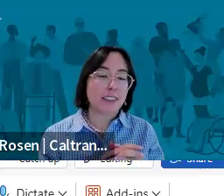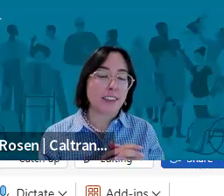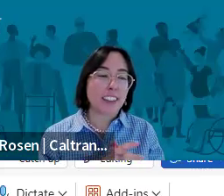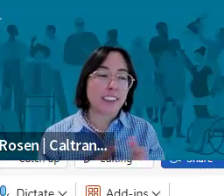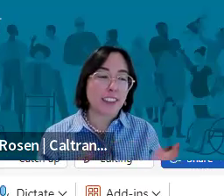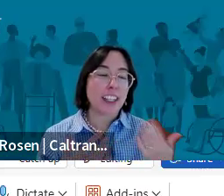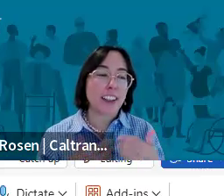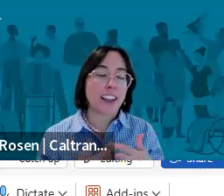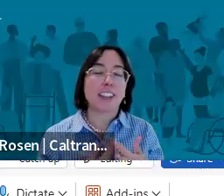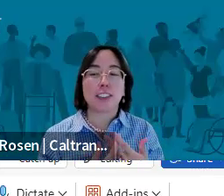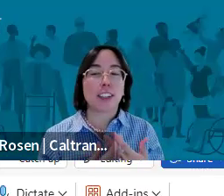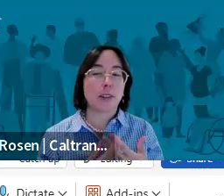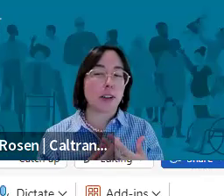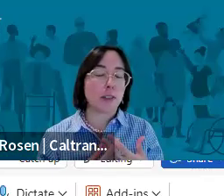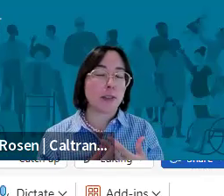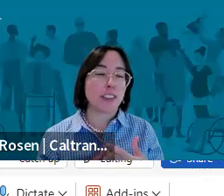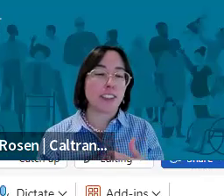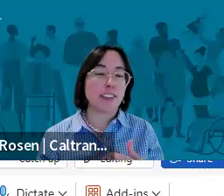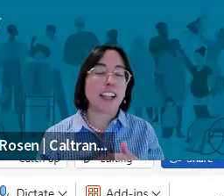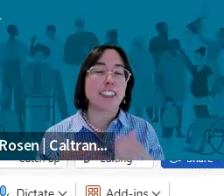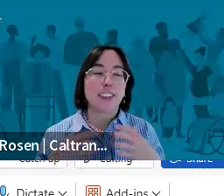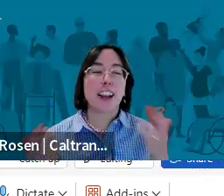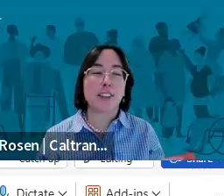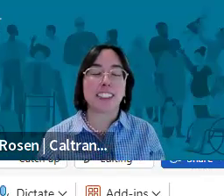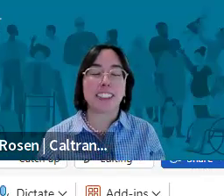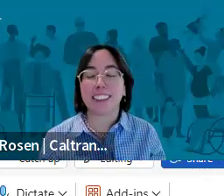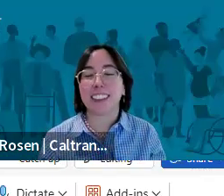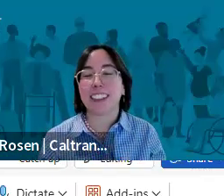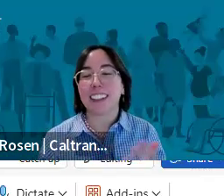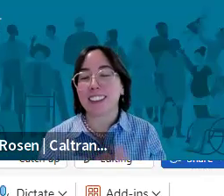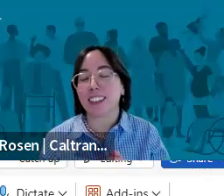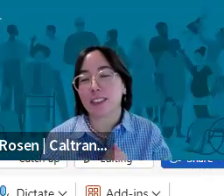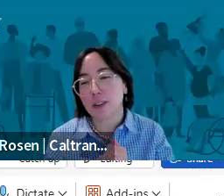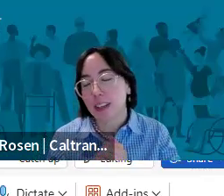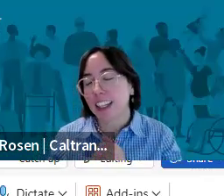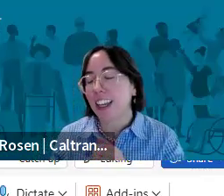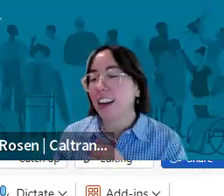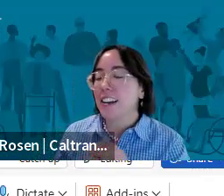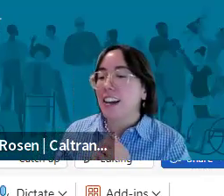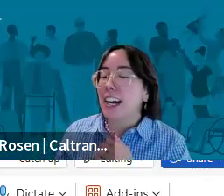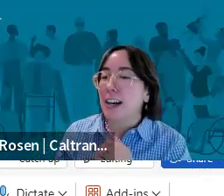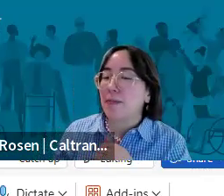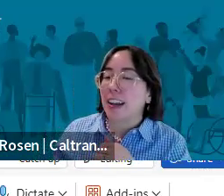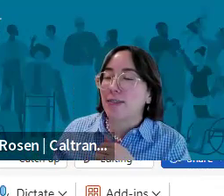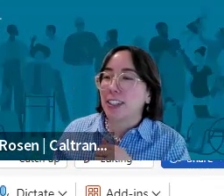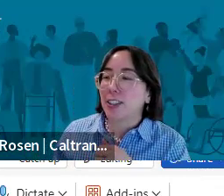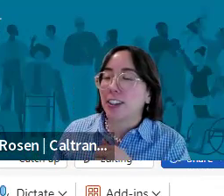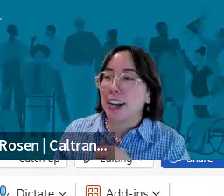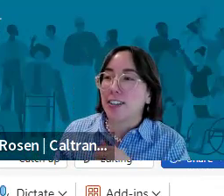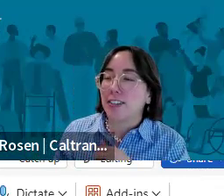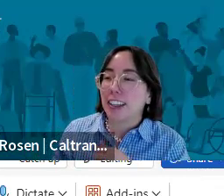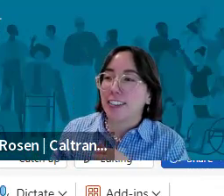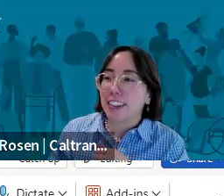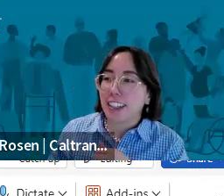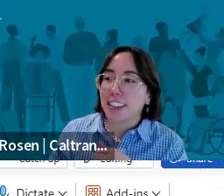was getting the answers that was asking the right questions to get the answers that we're hoping to get. I'm not